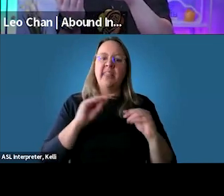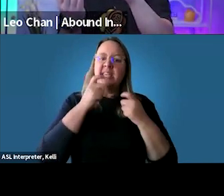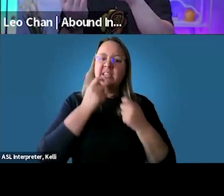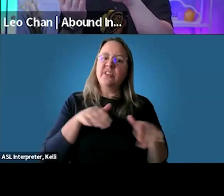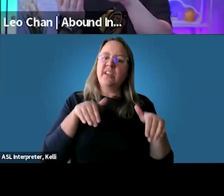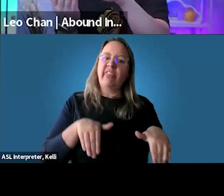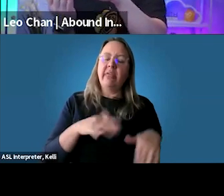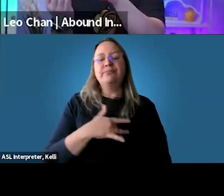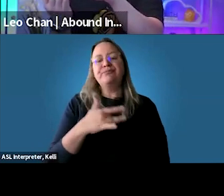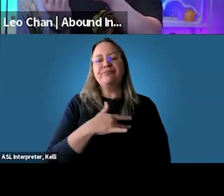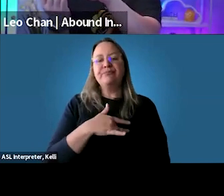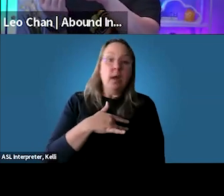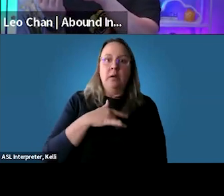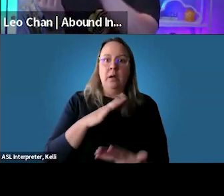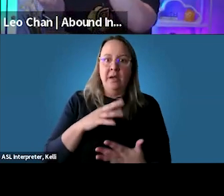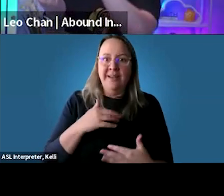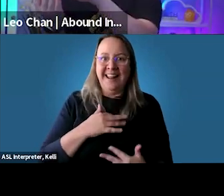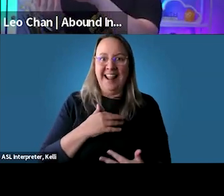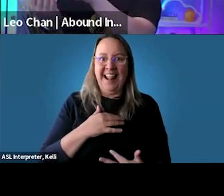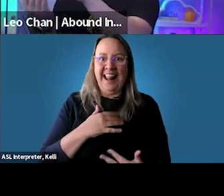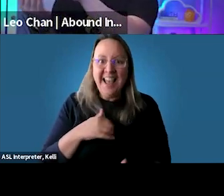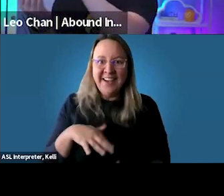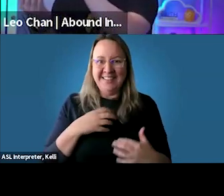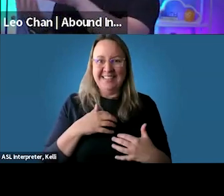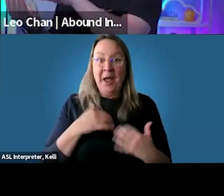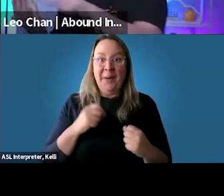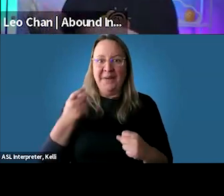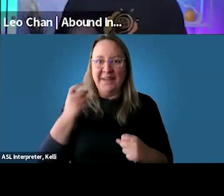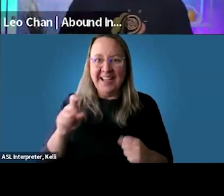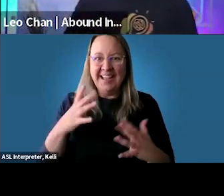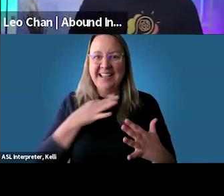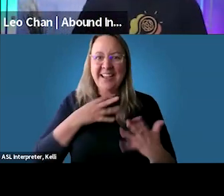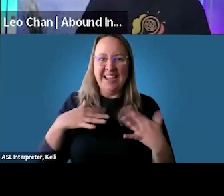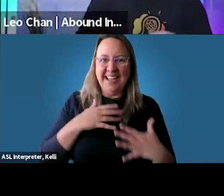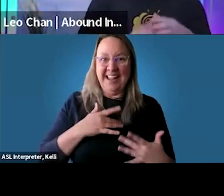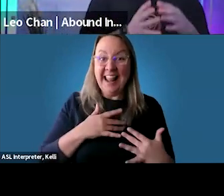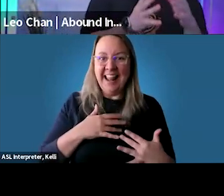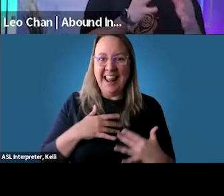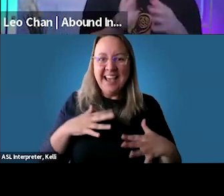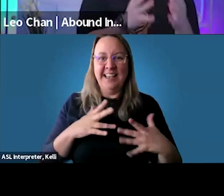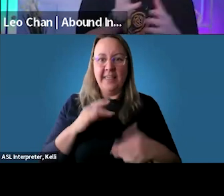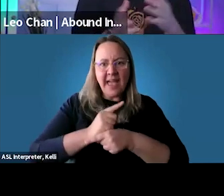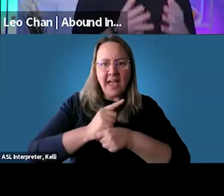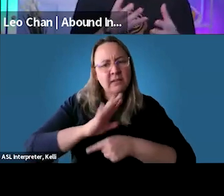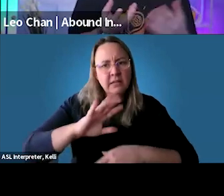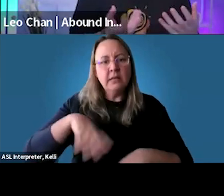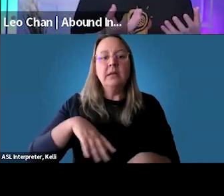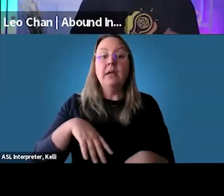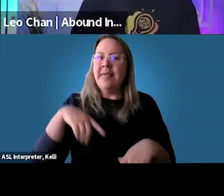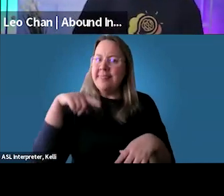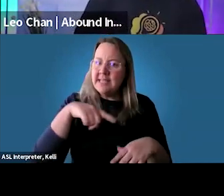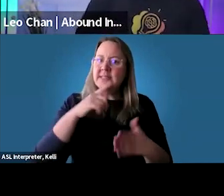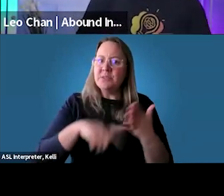something catches our curiosity and then, it's normal, and then something else catches our curiosity. It's kind of like this. So this is what